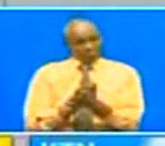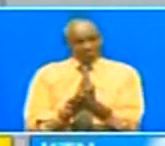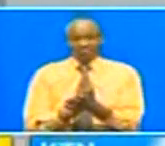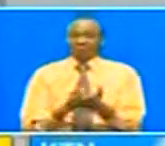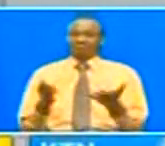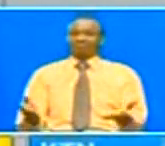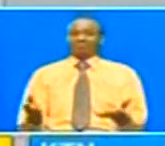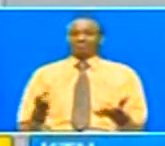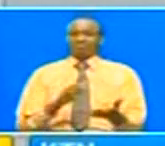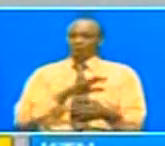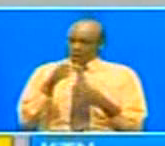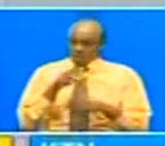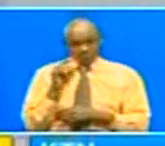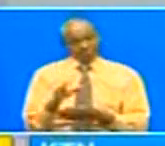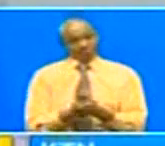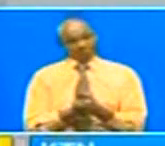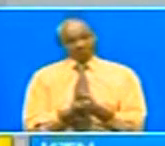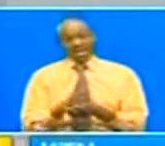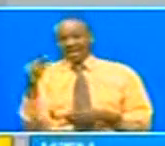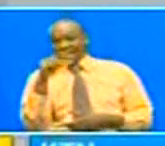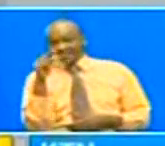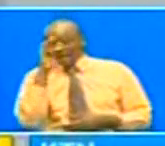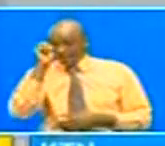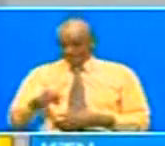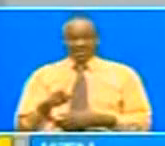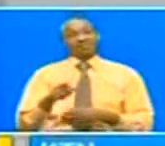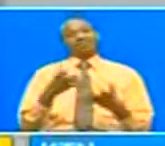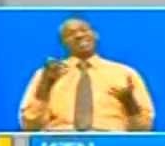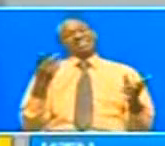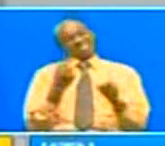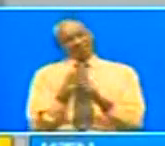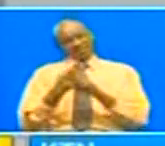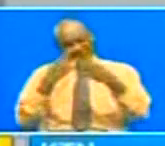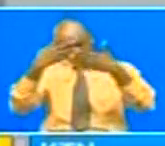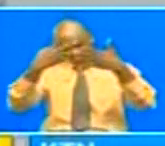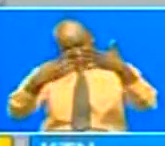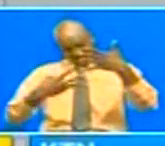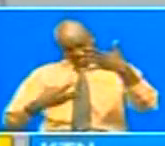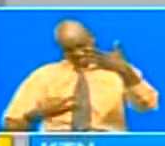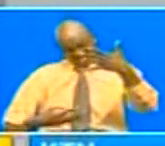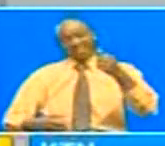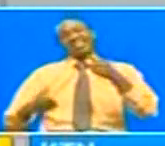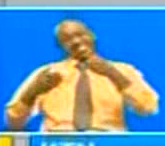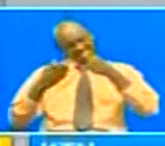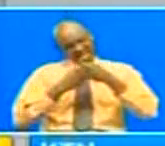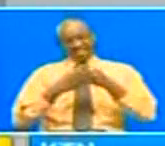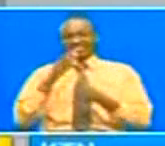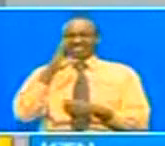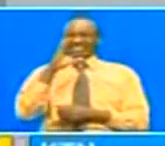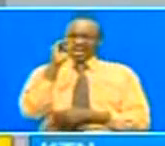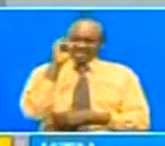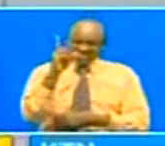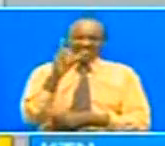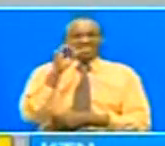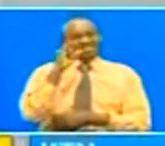County Commissioner Njenga Mihiri, the Garissa AP County Commander Christopher Mude, the Garissa County Criminal Investigations